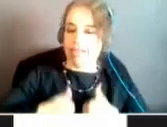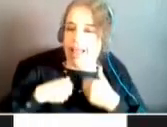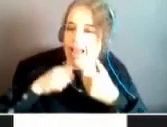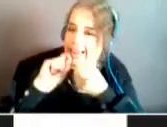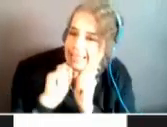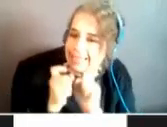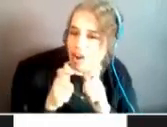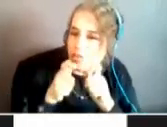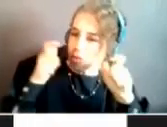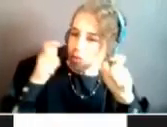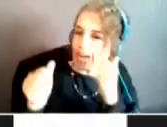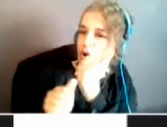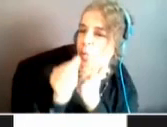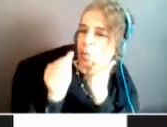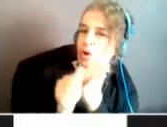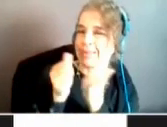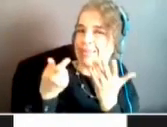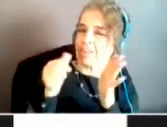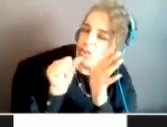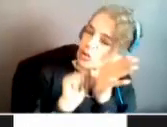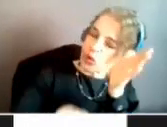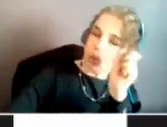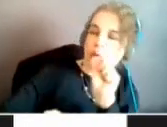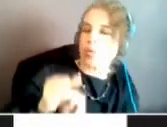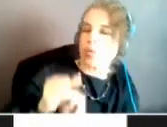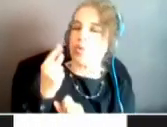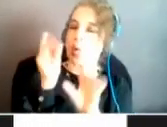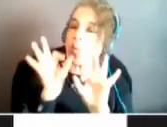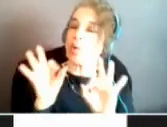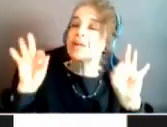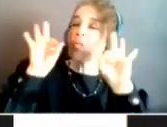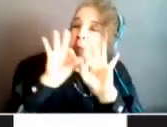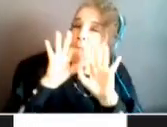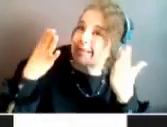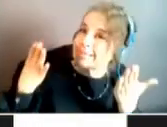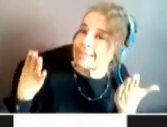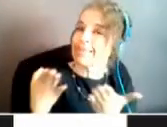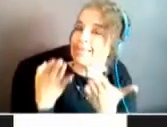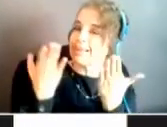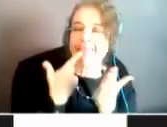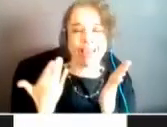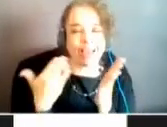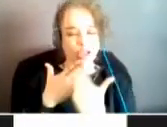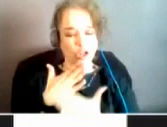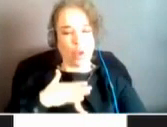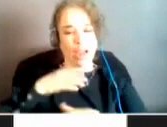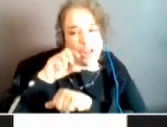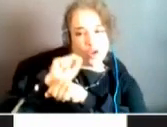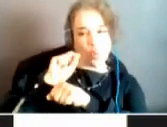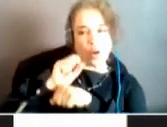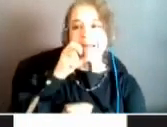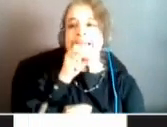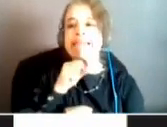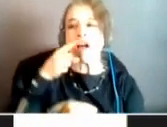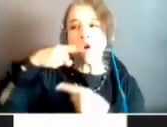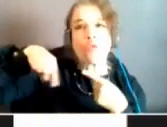at greater risk for suicidal ideation. And what's important here, and, you know, again, in my work in the field of aging, and